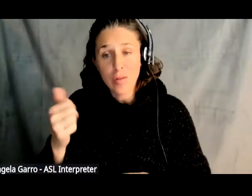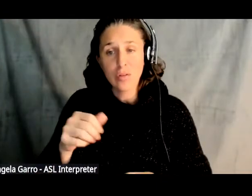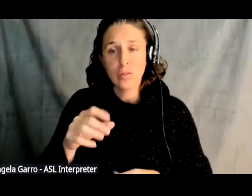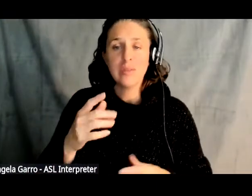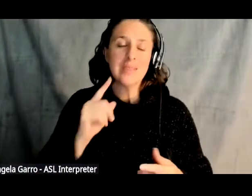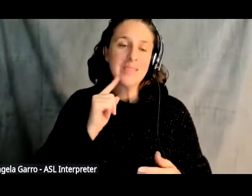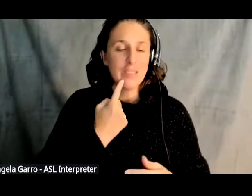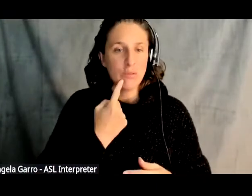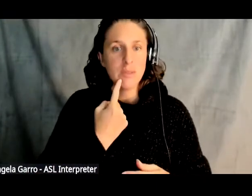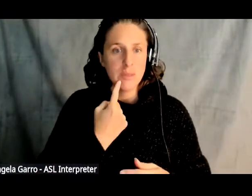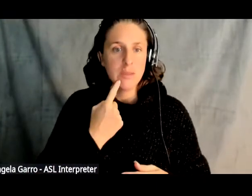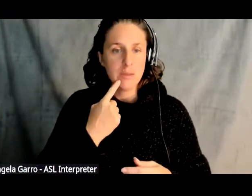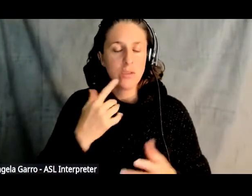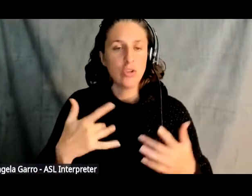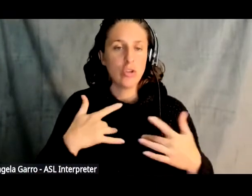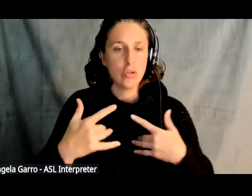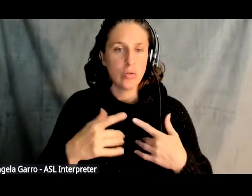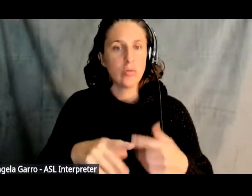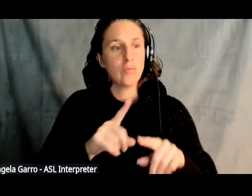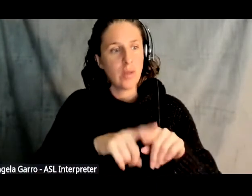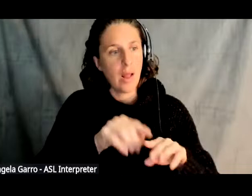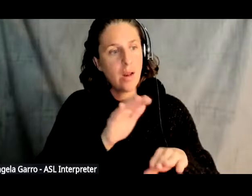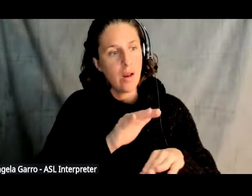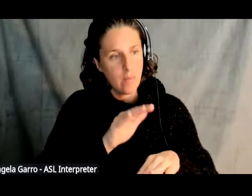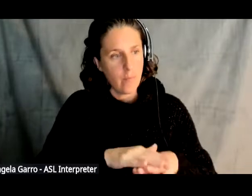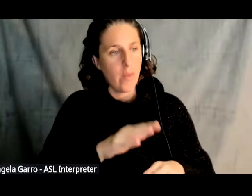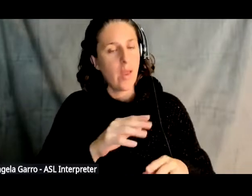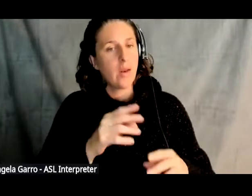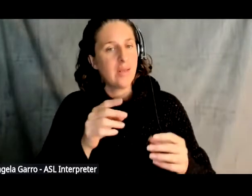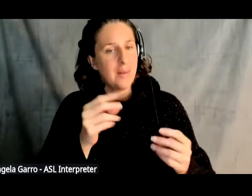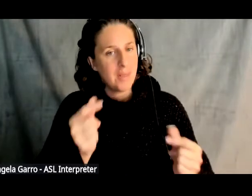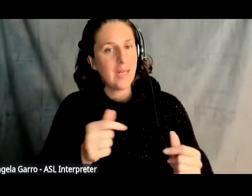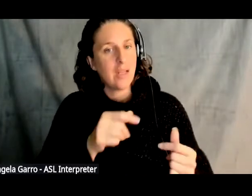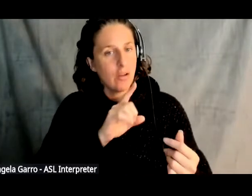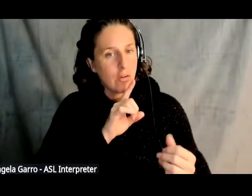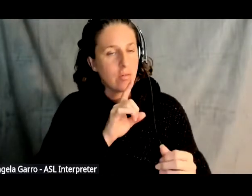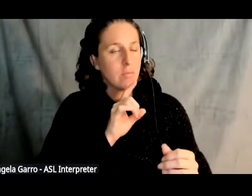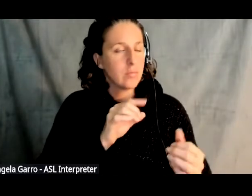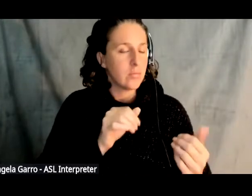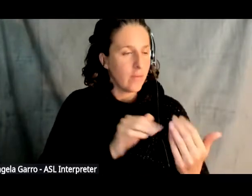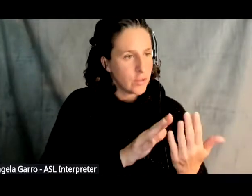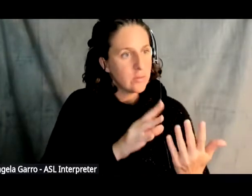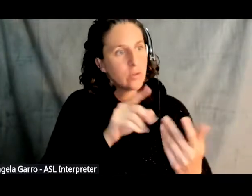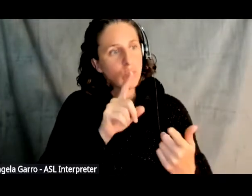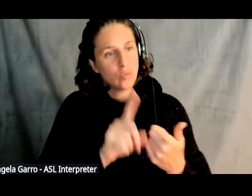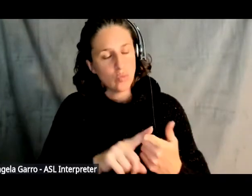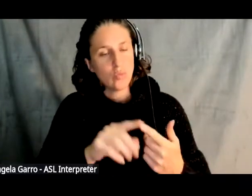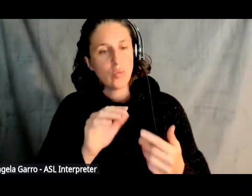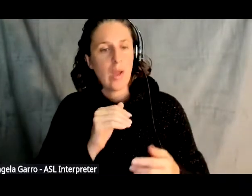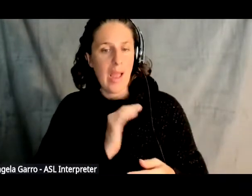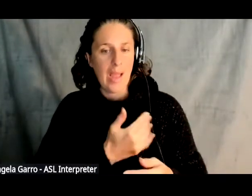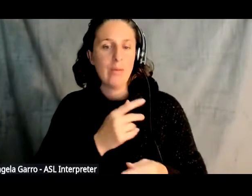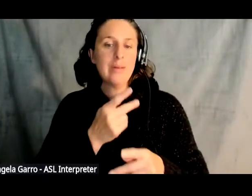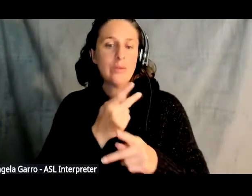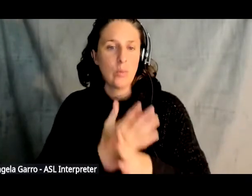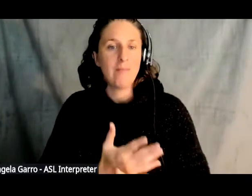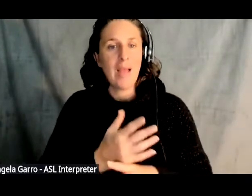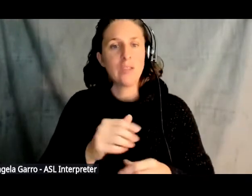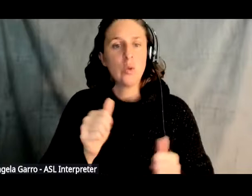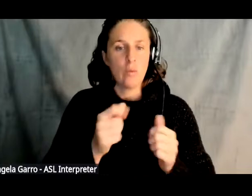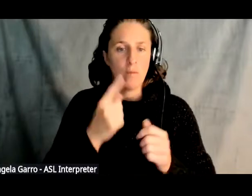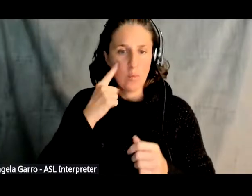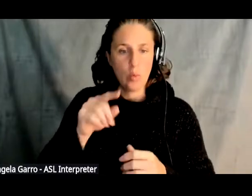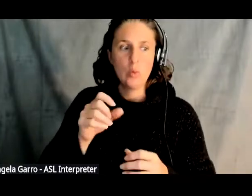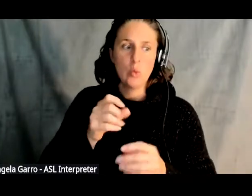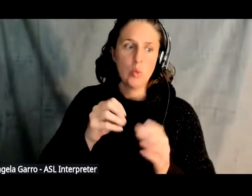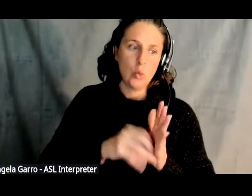on immediate consultation with our clinical supervisor to ensure student safety. We respond to high-impact crises